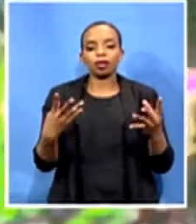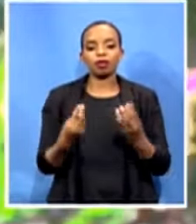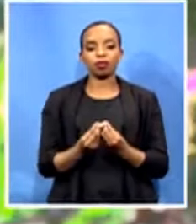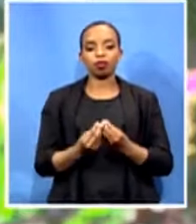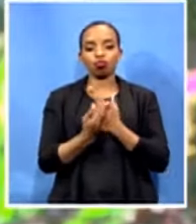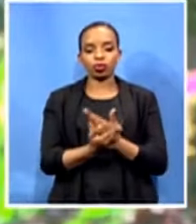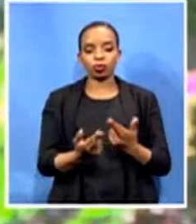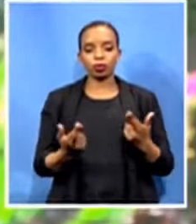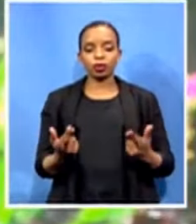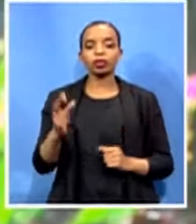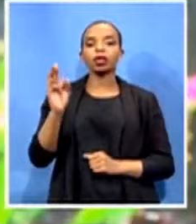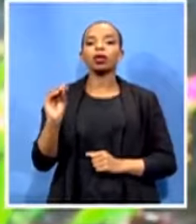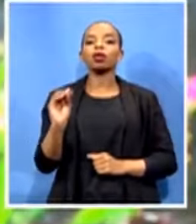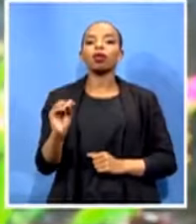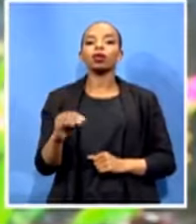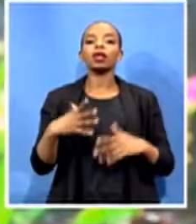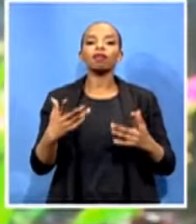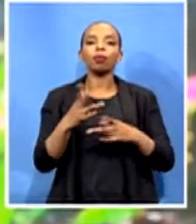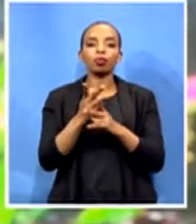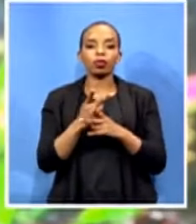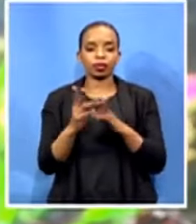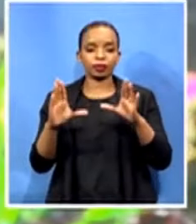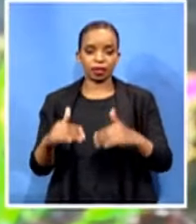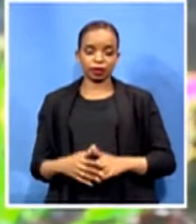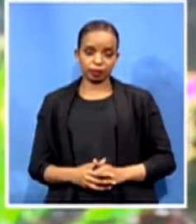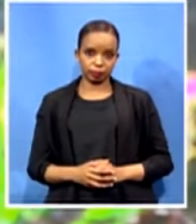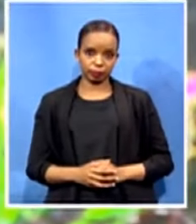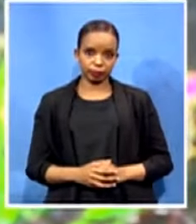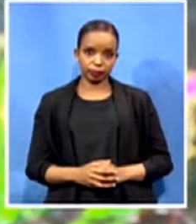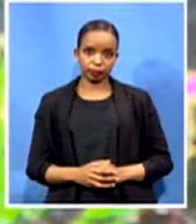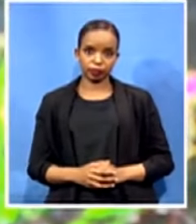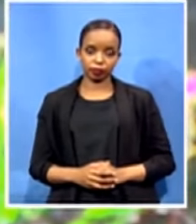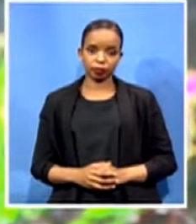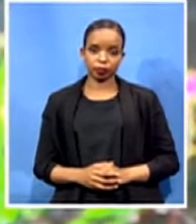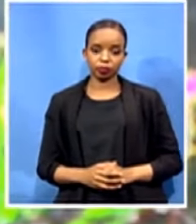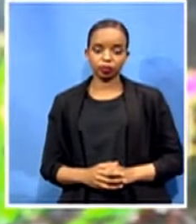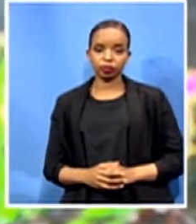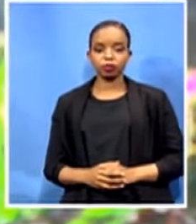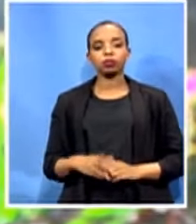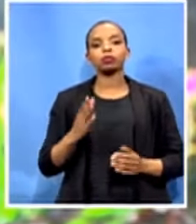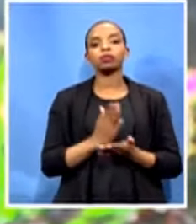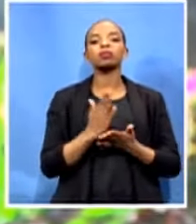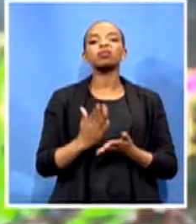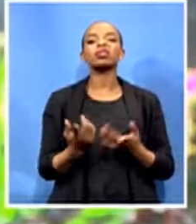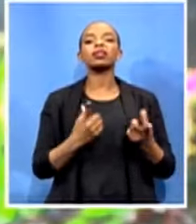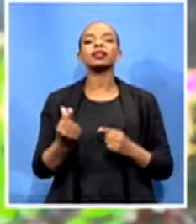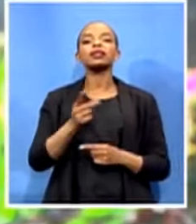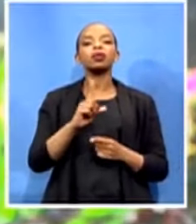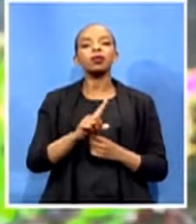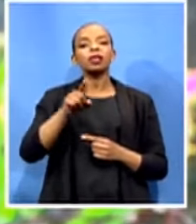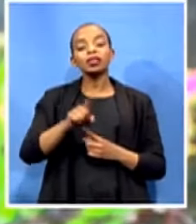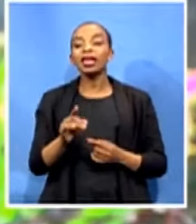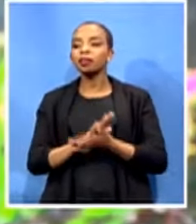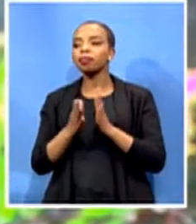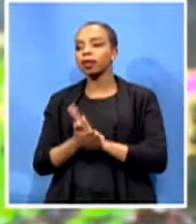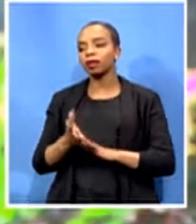sectors. Simply by bolstering consumption, you don't overcome the problem. Here the government is giving